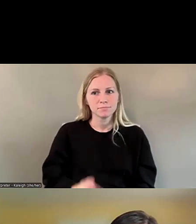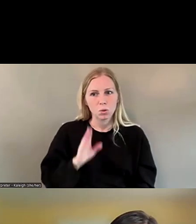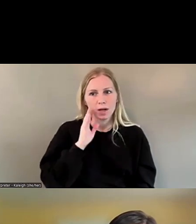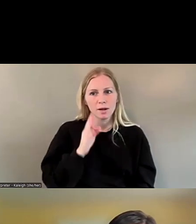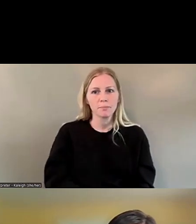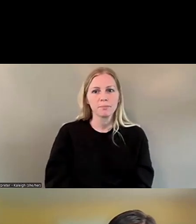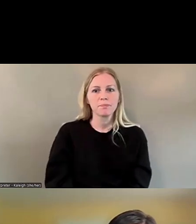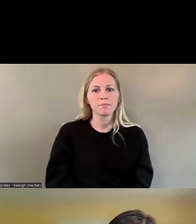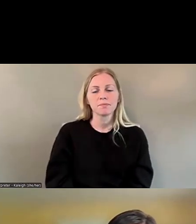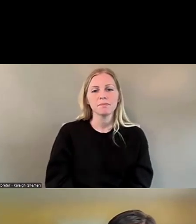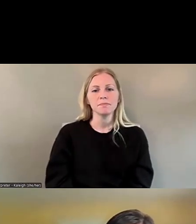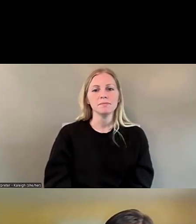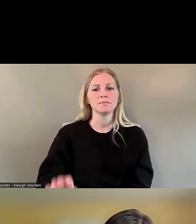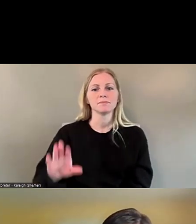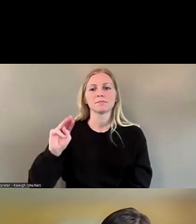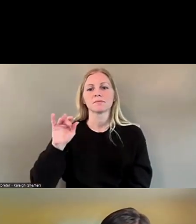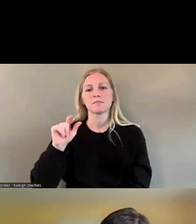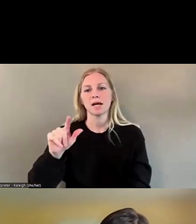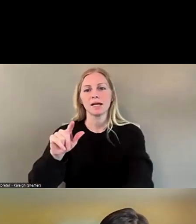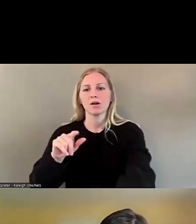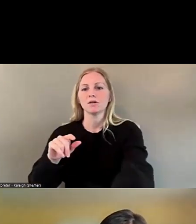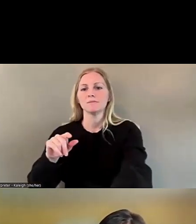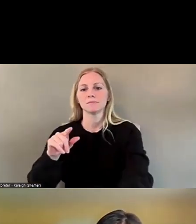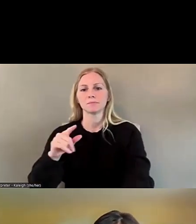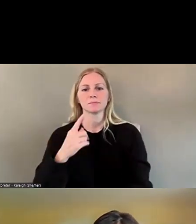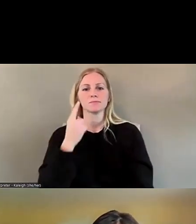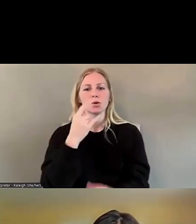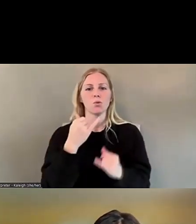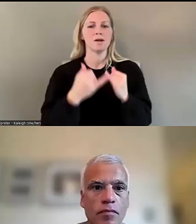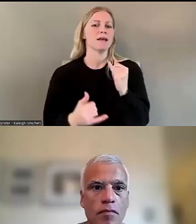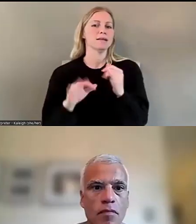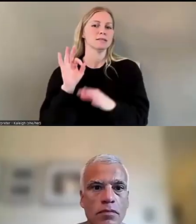And I'm just going to put one last pitch on top of that is,